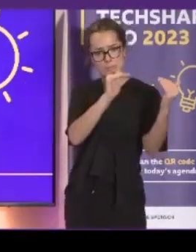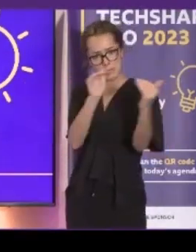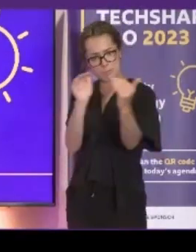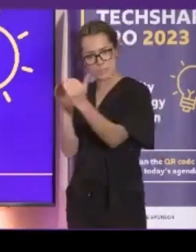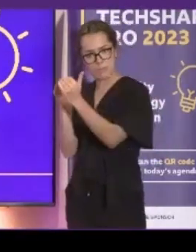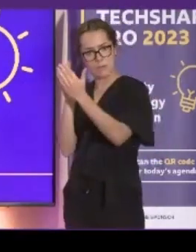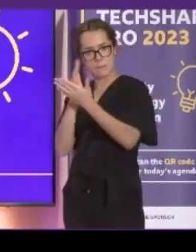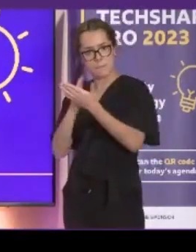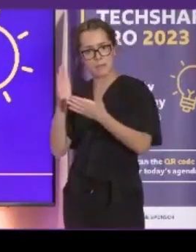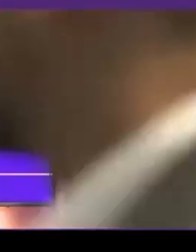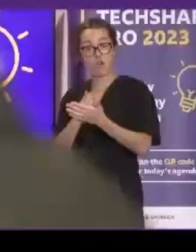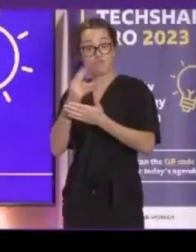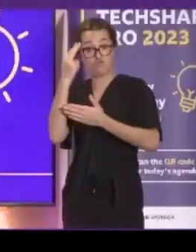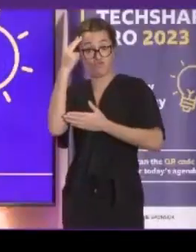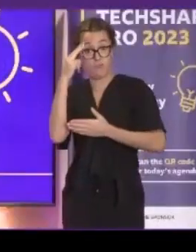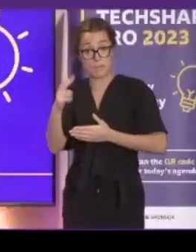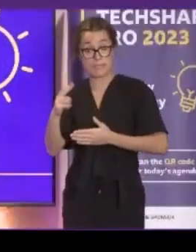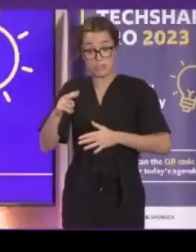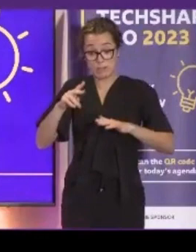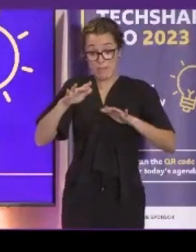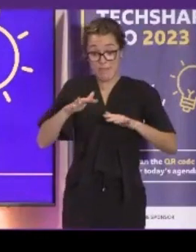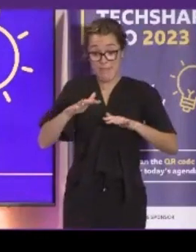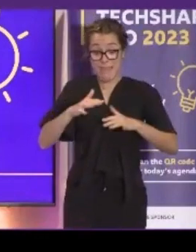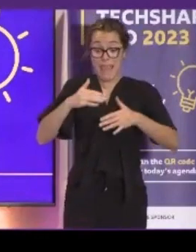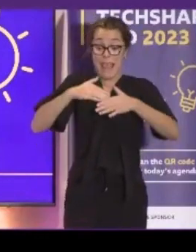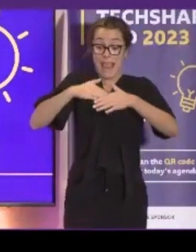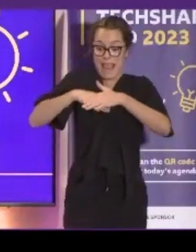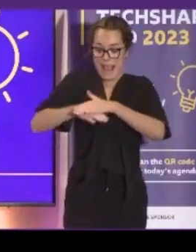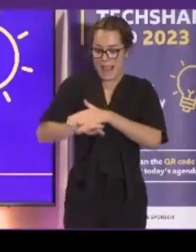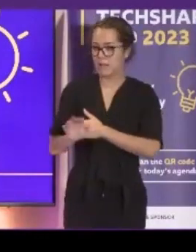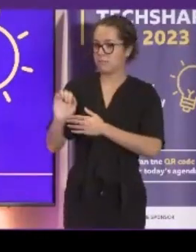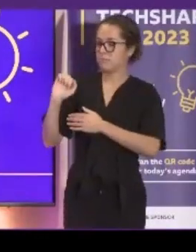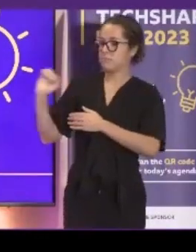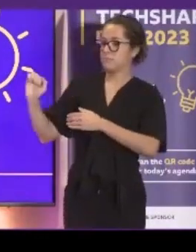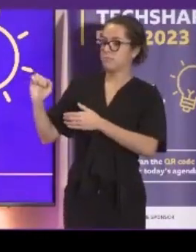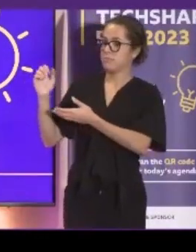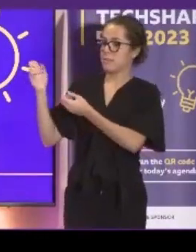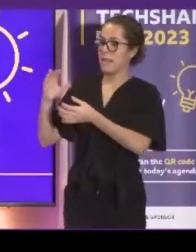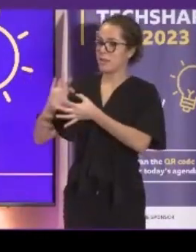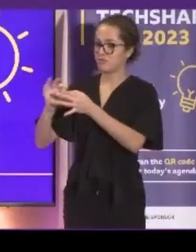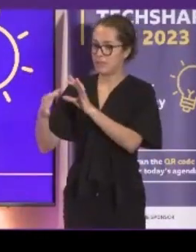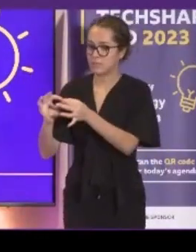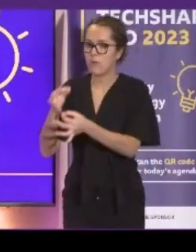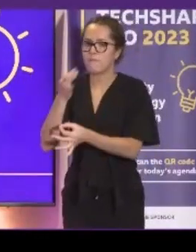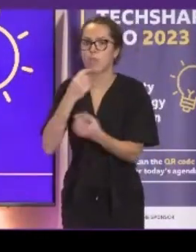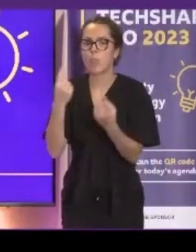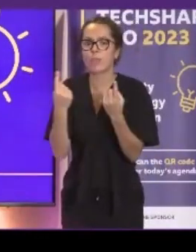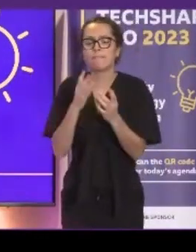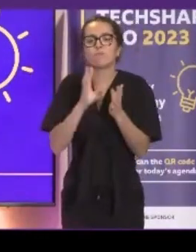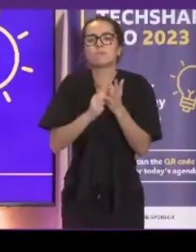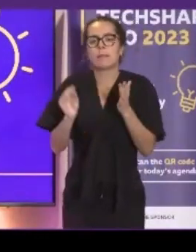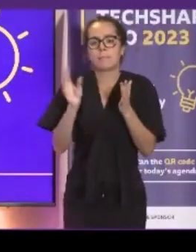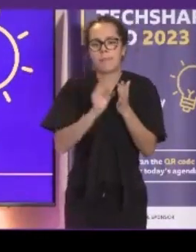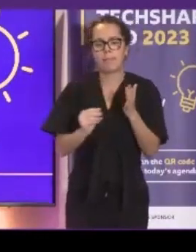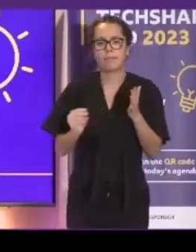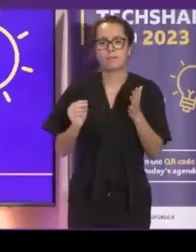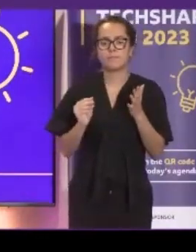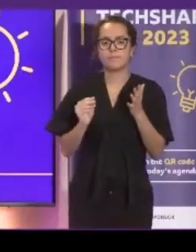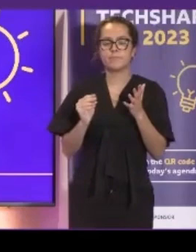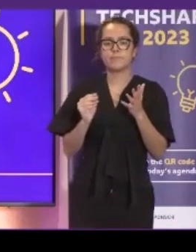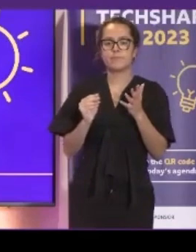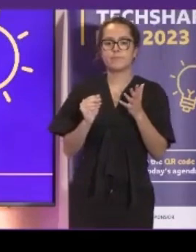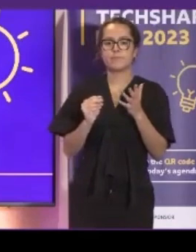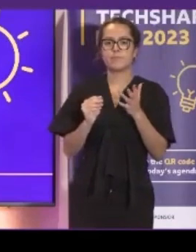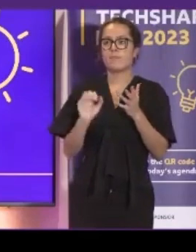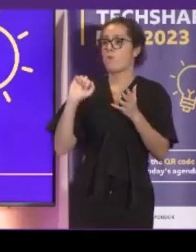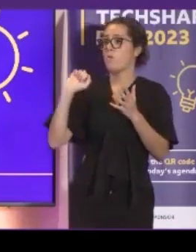that that representation is there also within the supply chain. So a couple of things that we've done to allow diverse